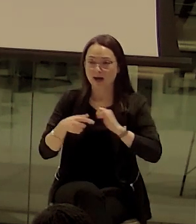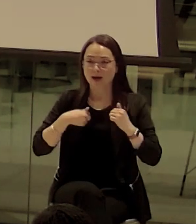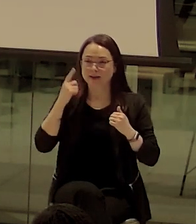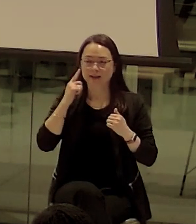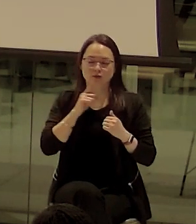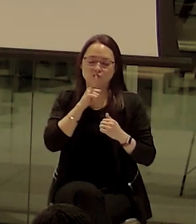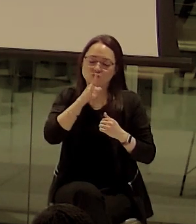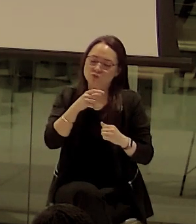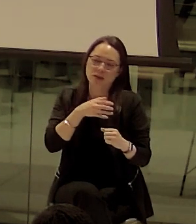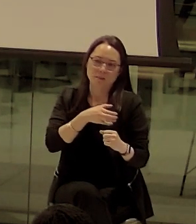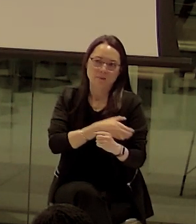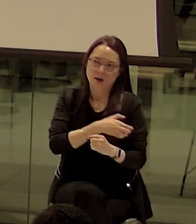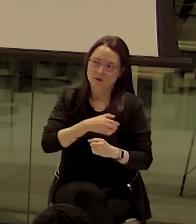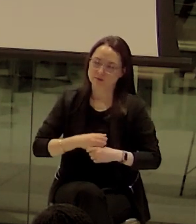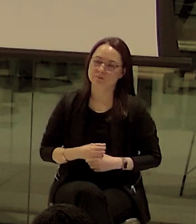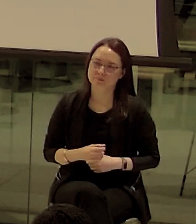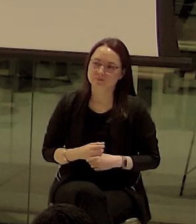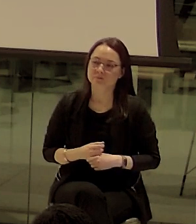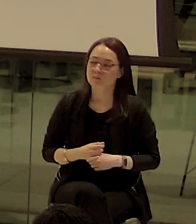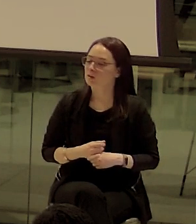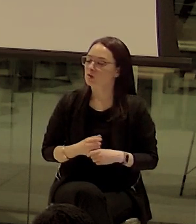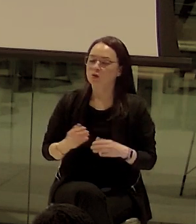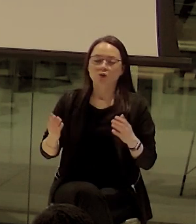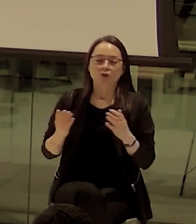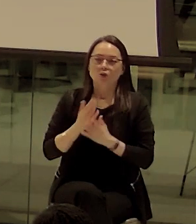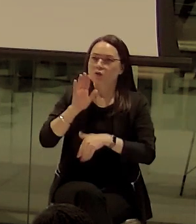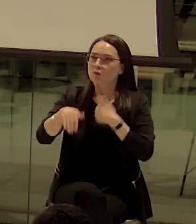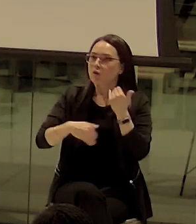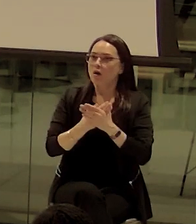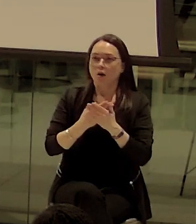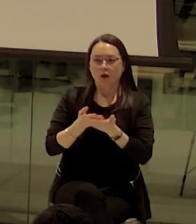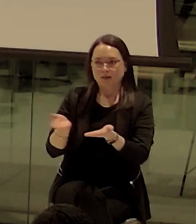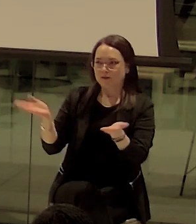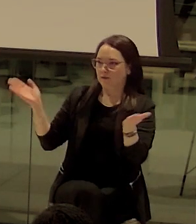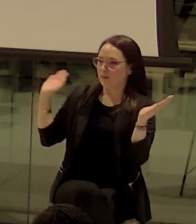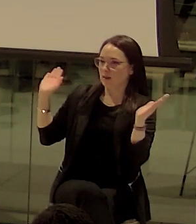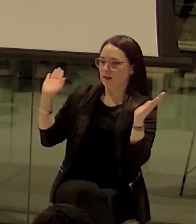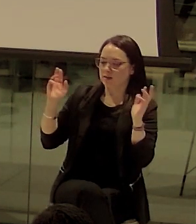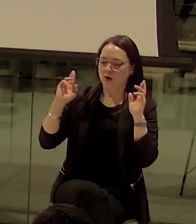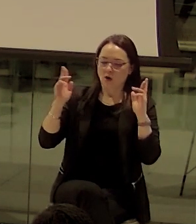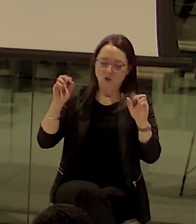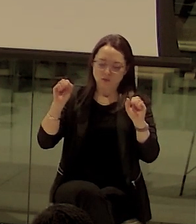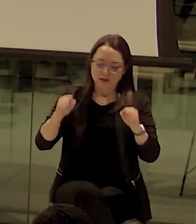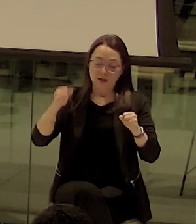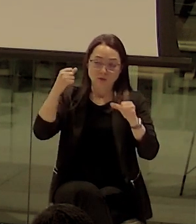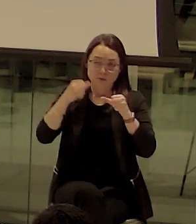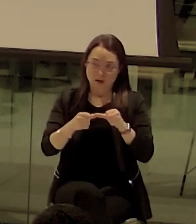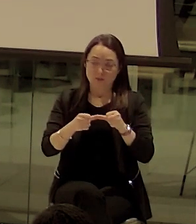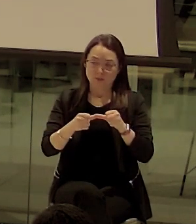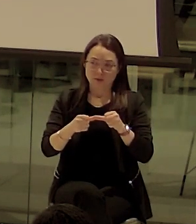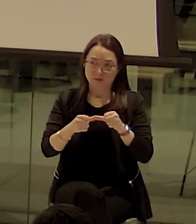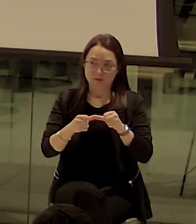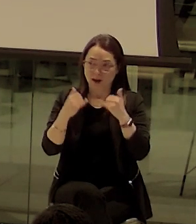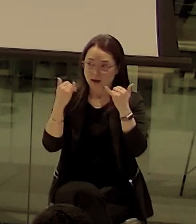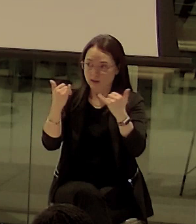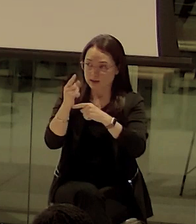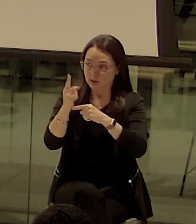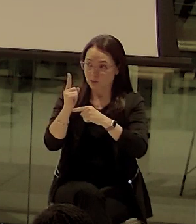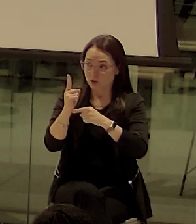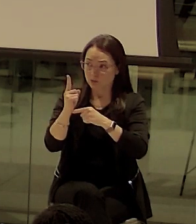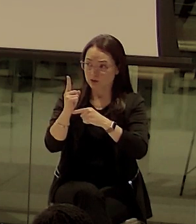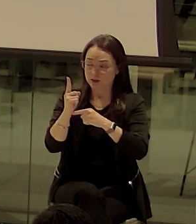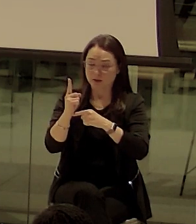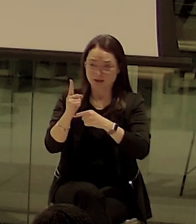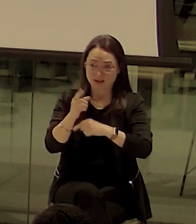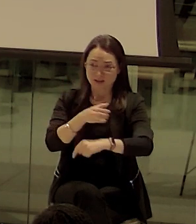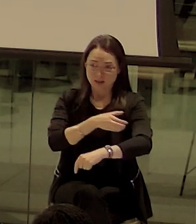really powerful. So through all of this, I hope that we can remember that in this moment, there's also